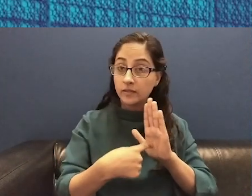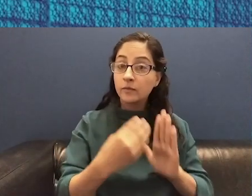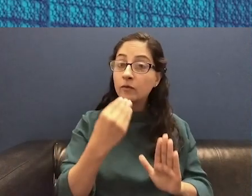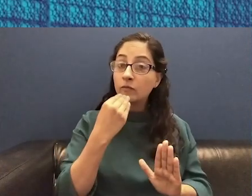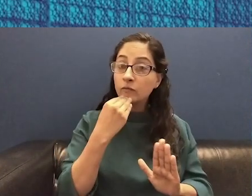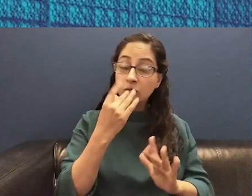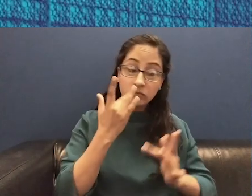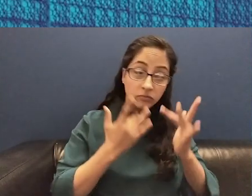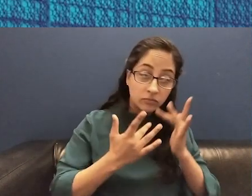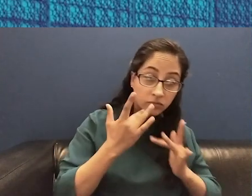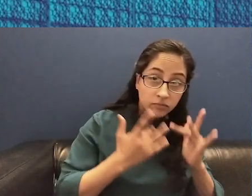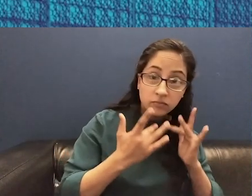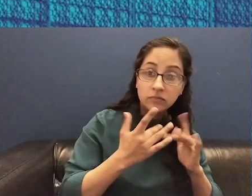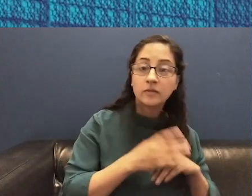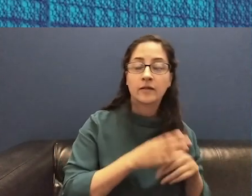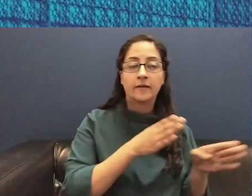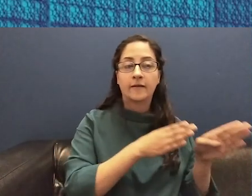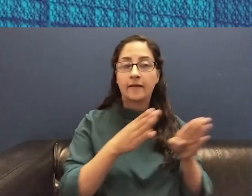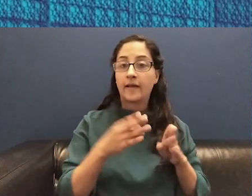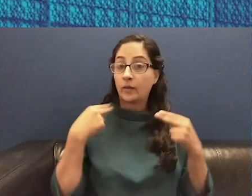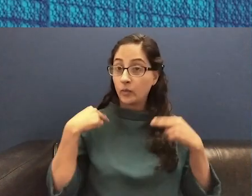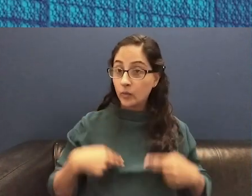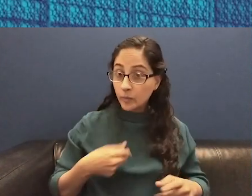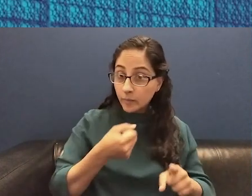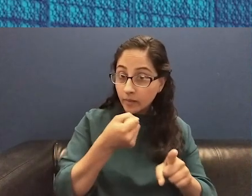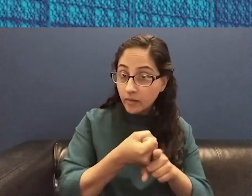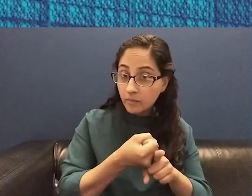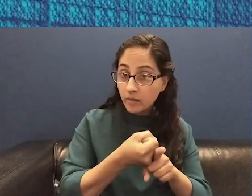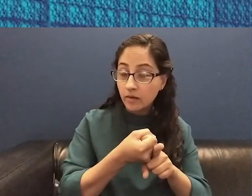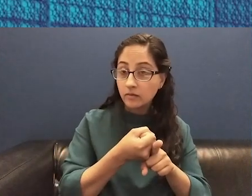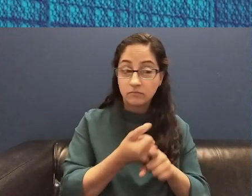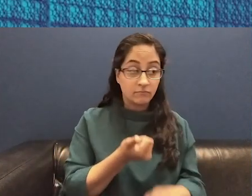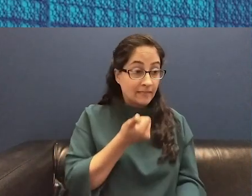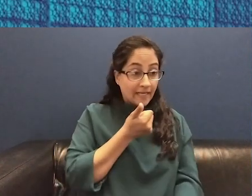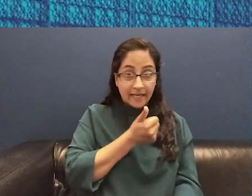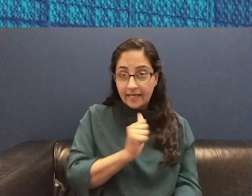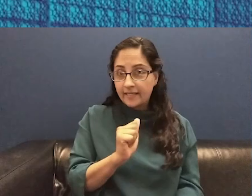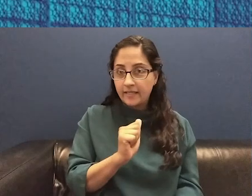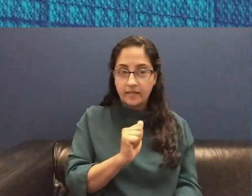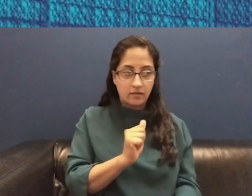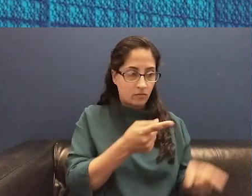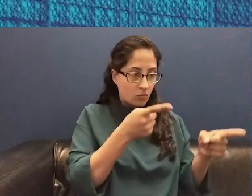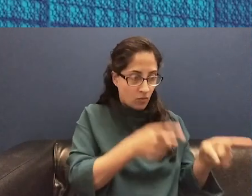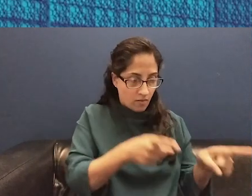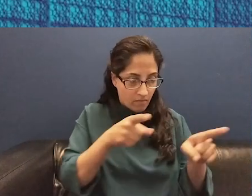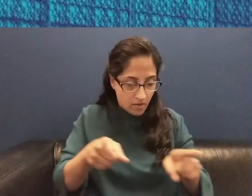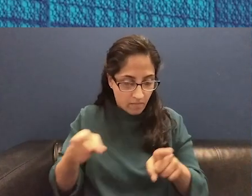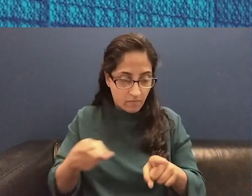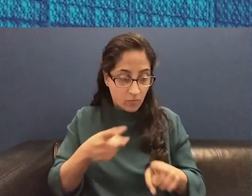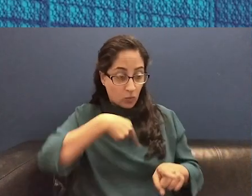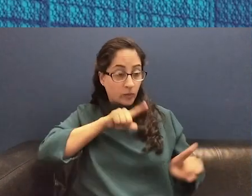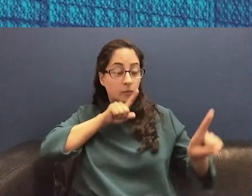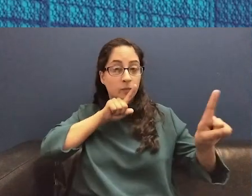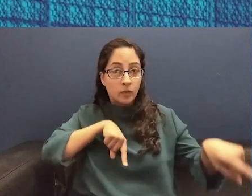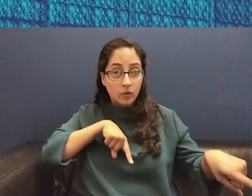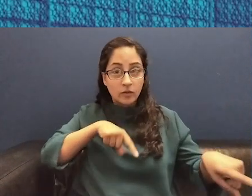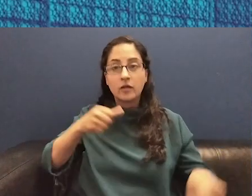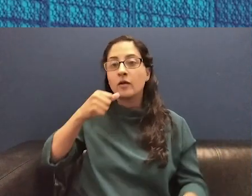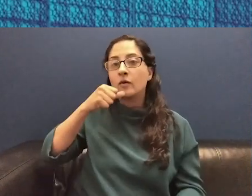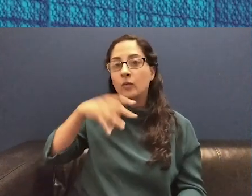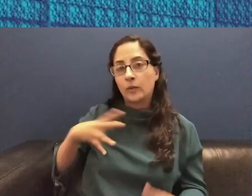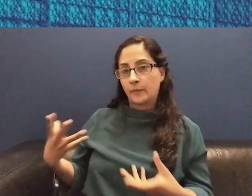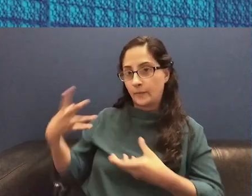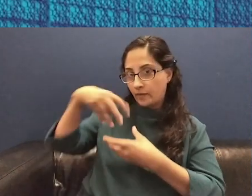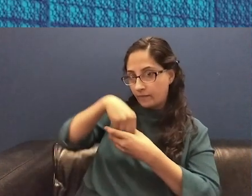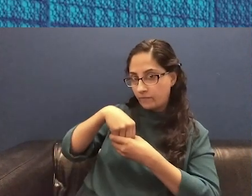as continuation of the development activities in Afghanistan, we wanted to make sure that we reach women, be it